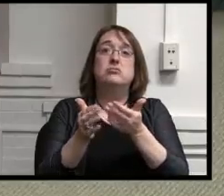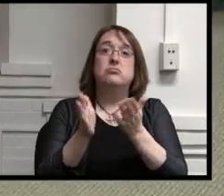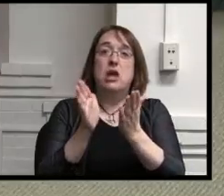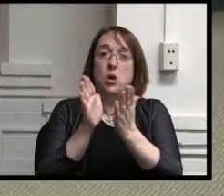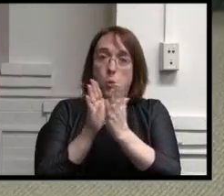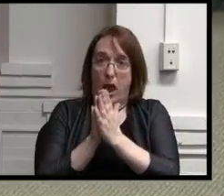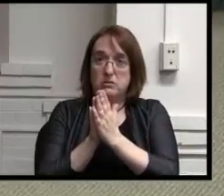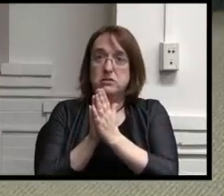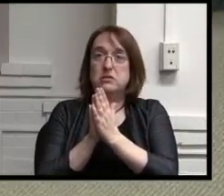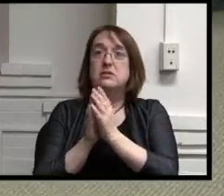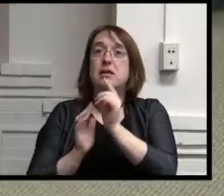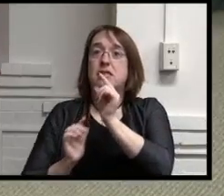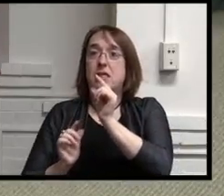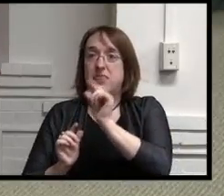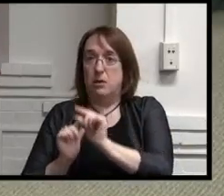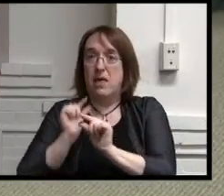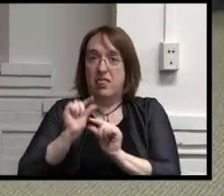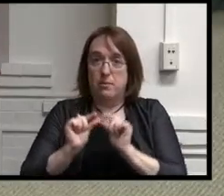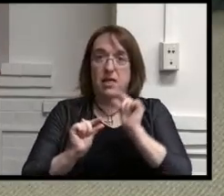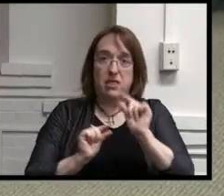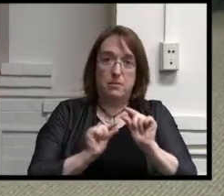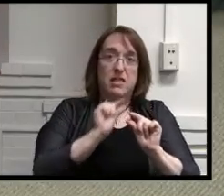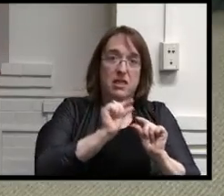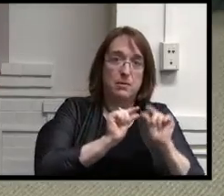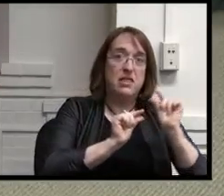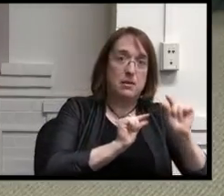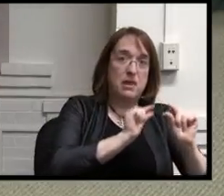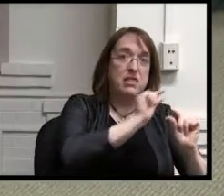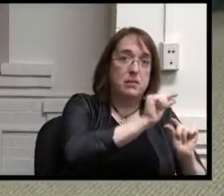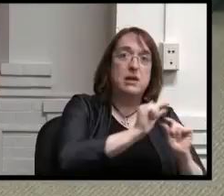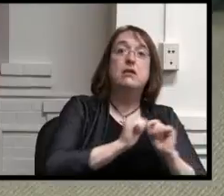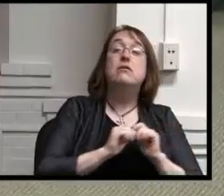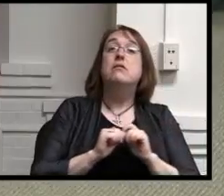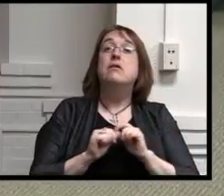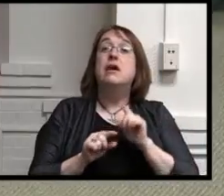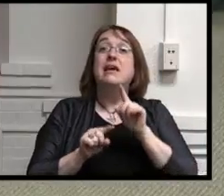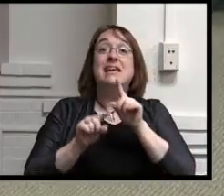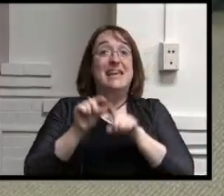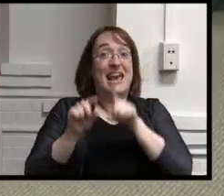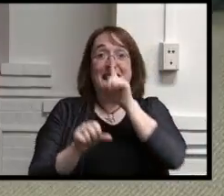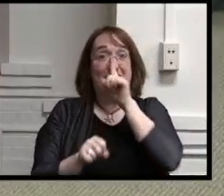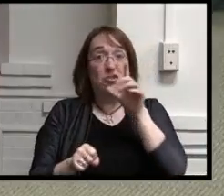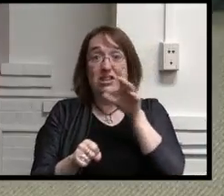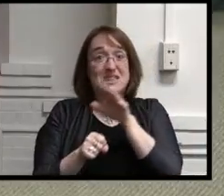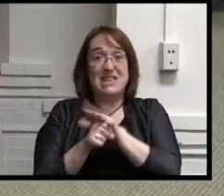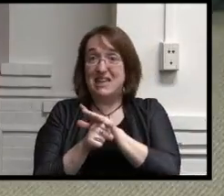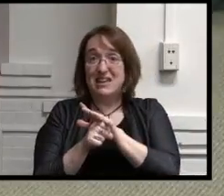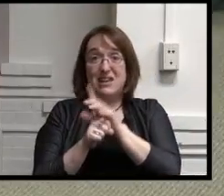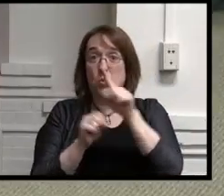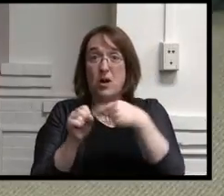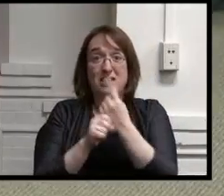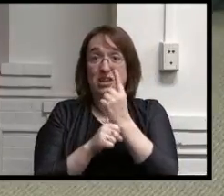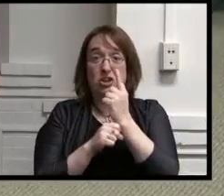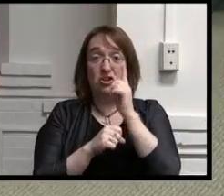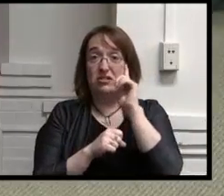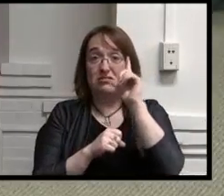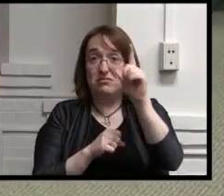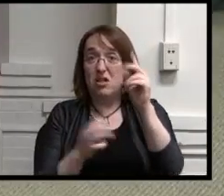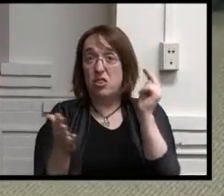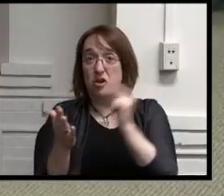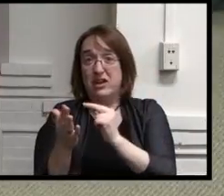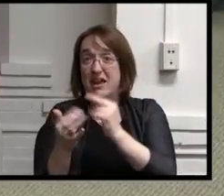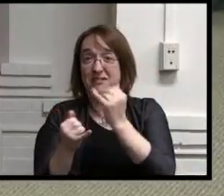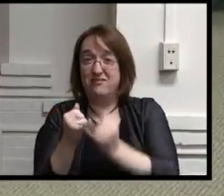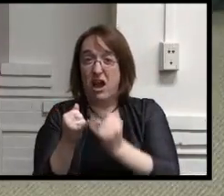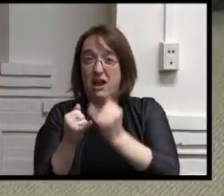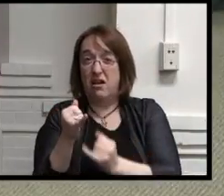appropriate bite-sized pieces. So I can't guarantee that we wouldn't be sitting here a year from now looking at a final expense